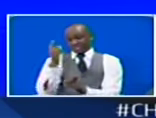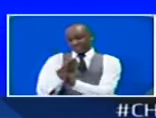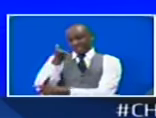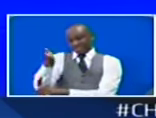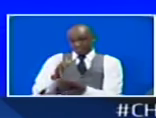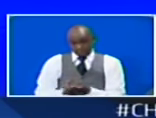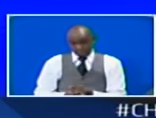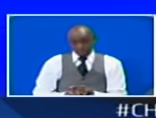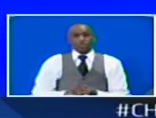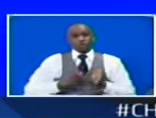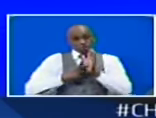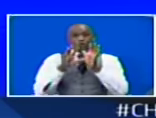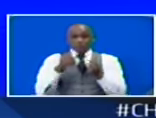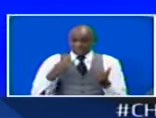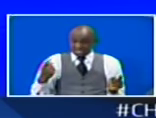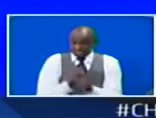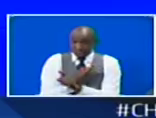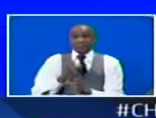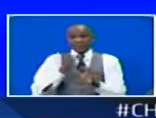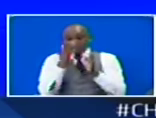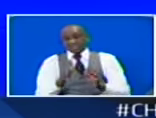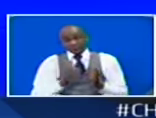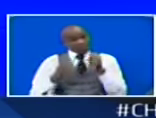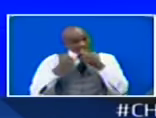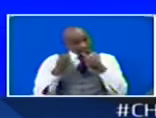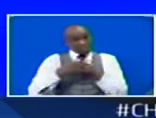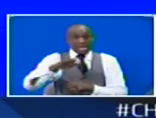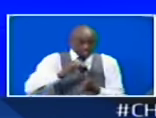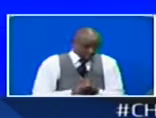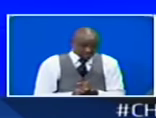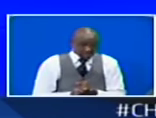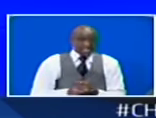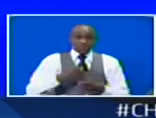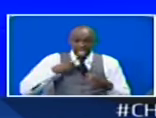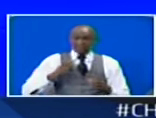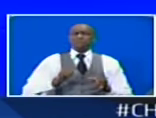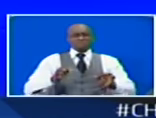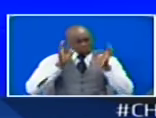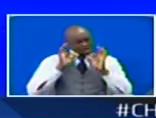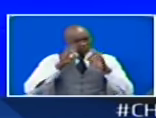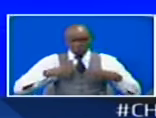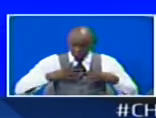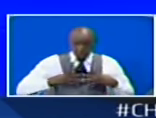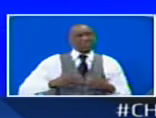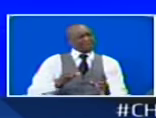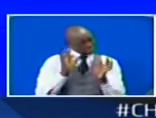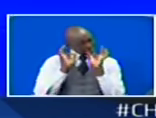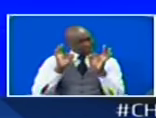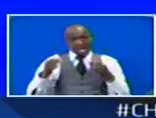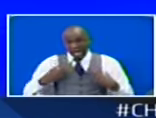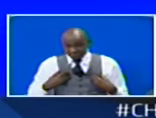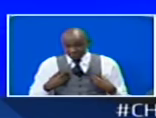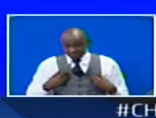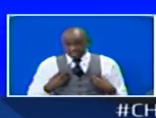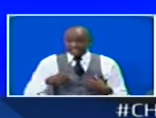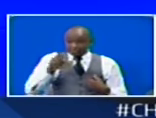Karago, performances by young music artists hailing from Kibera slums, accessory designs, and the models all braving the cold evening